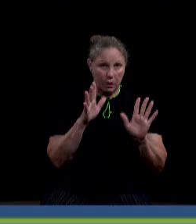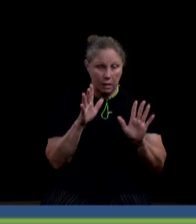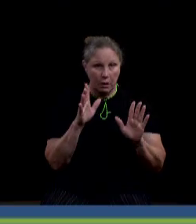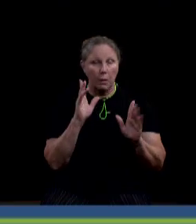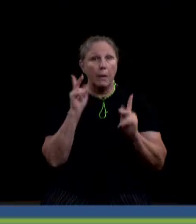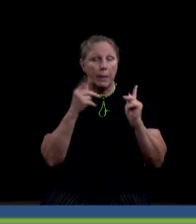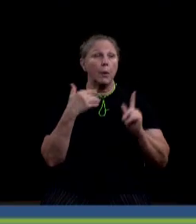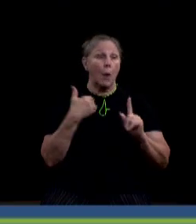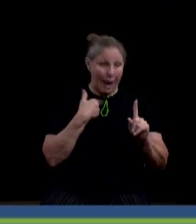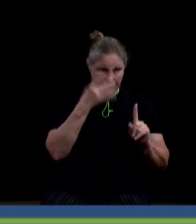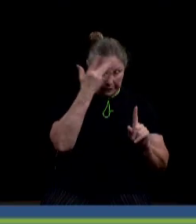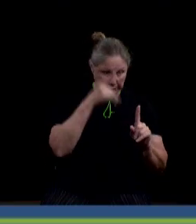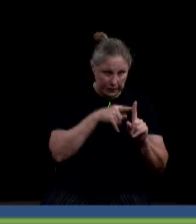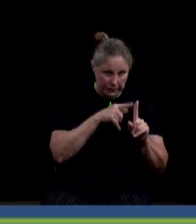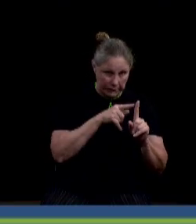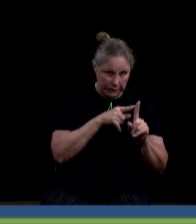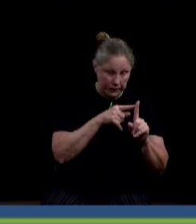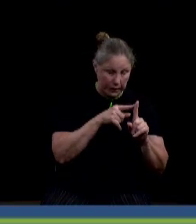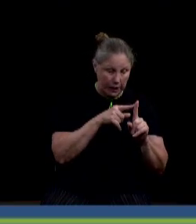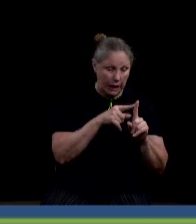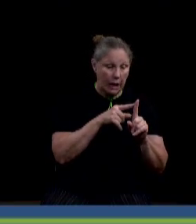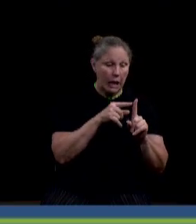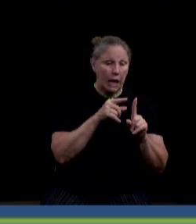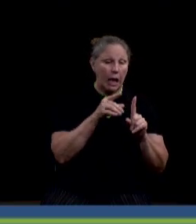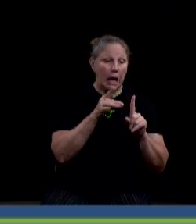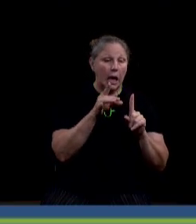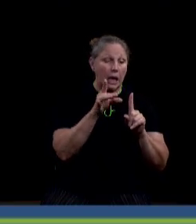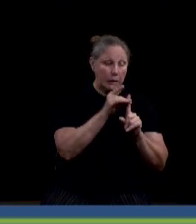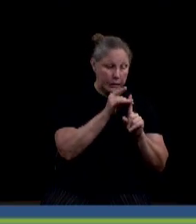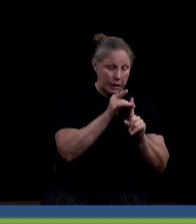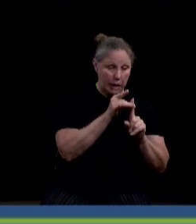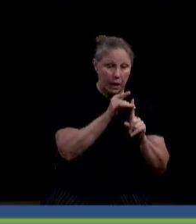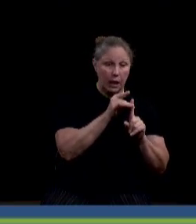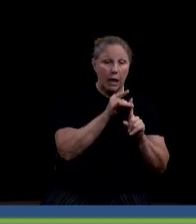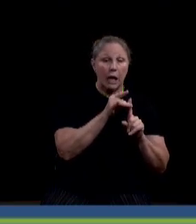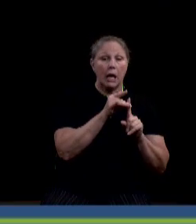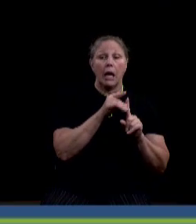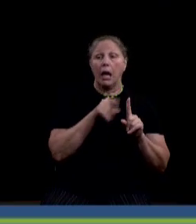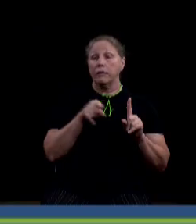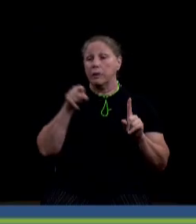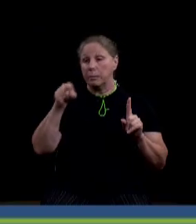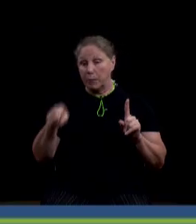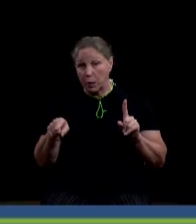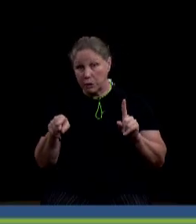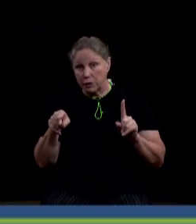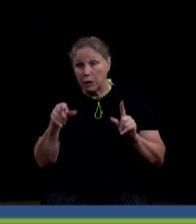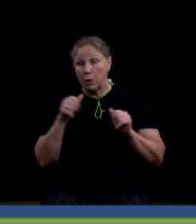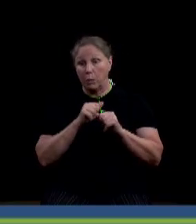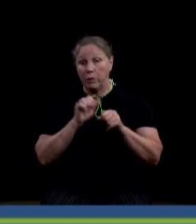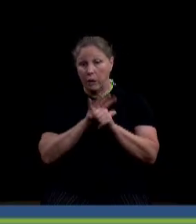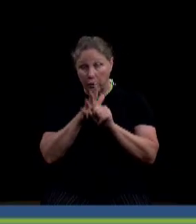became infected less often if the person with COVID-19 was wearing a mask.